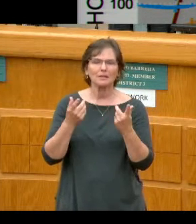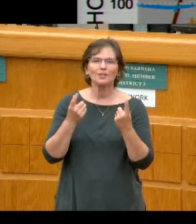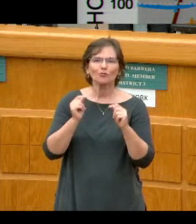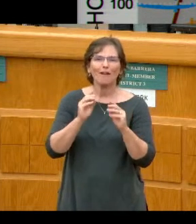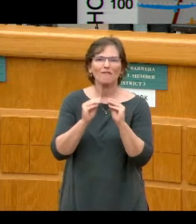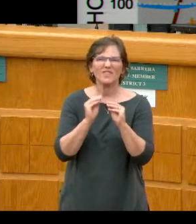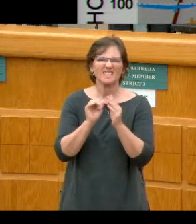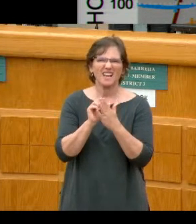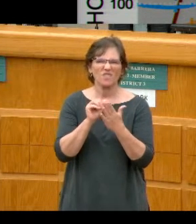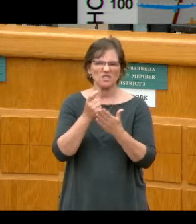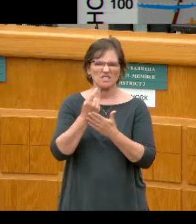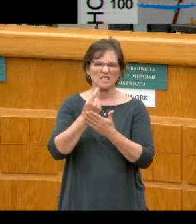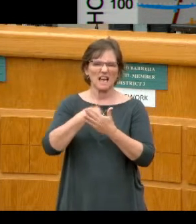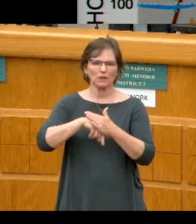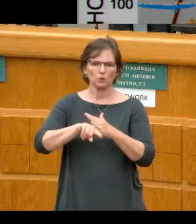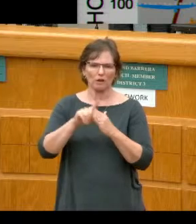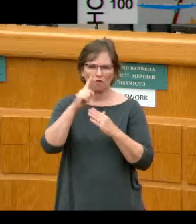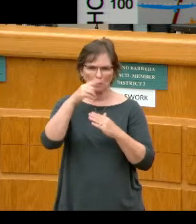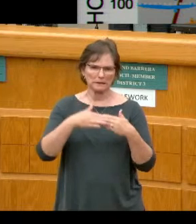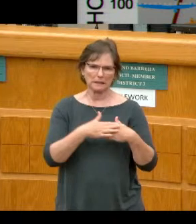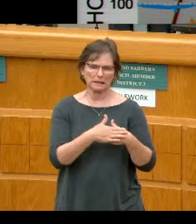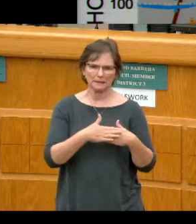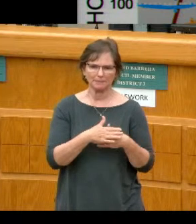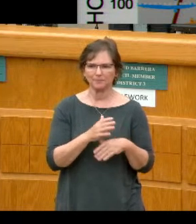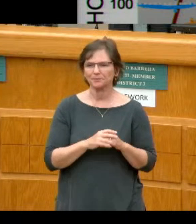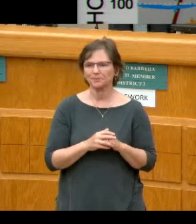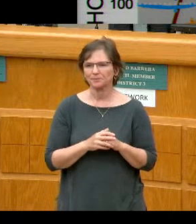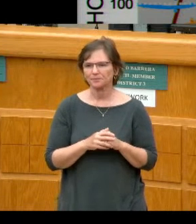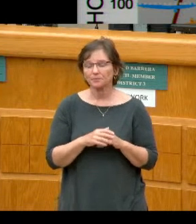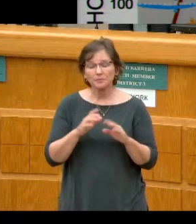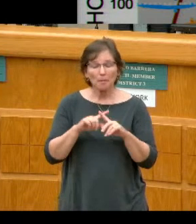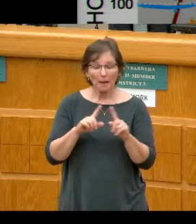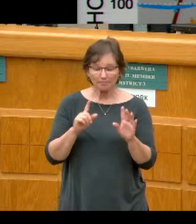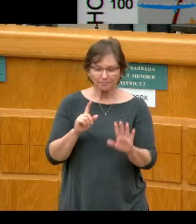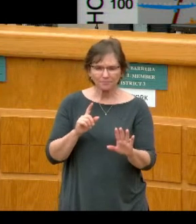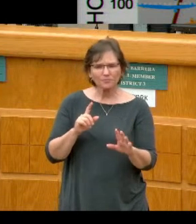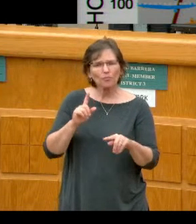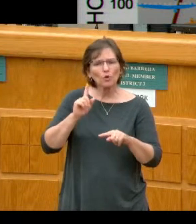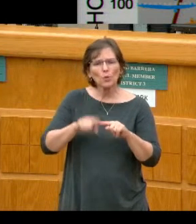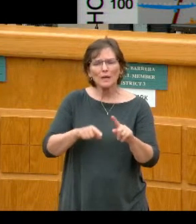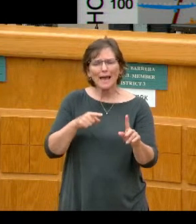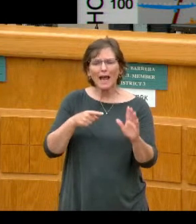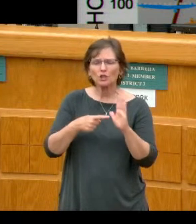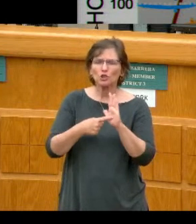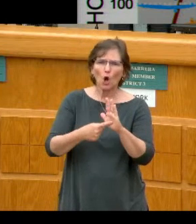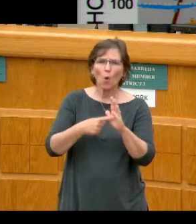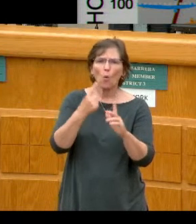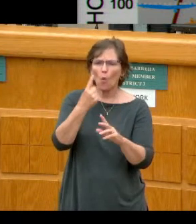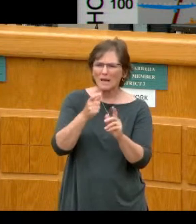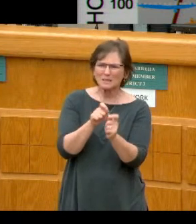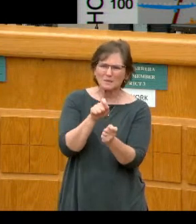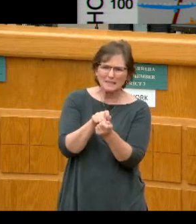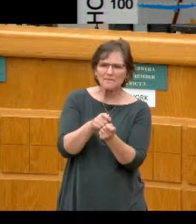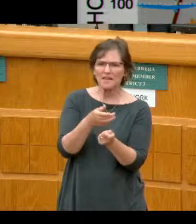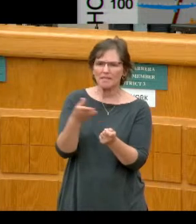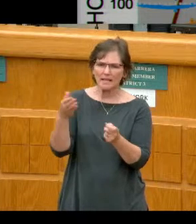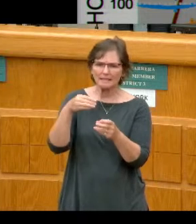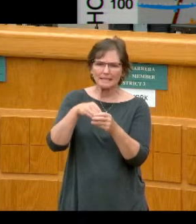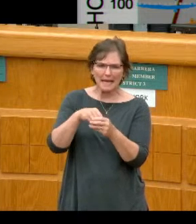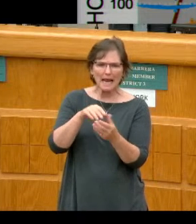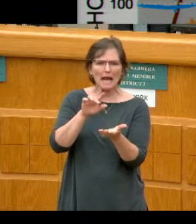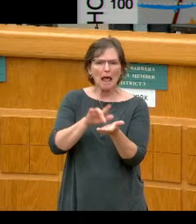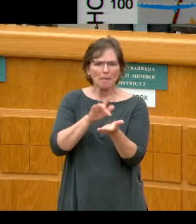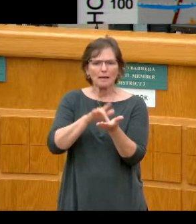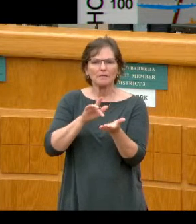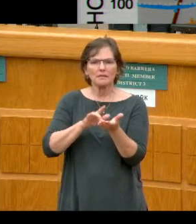down below gaming in terms of percentage of normal, and malls have risen above home improvement stores, at least for the